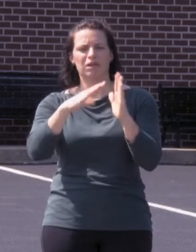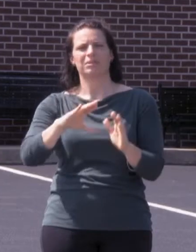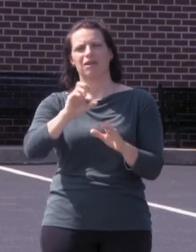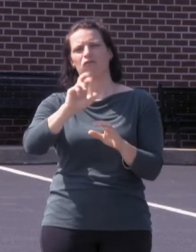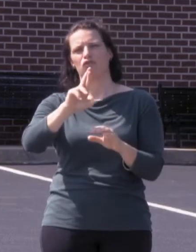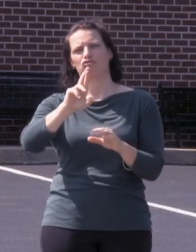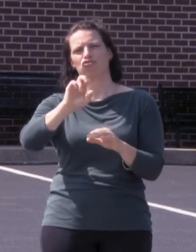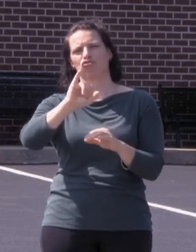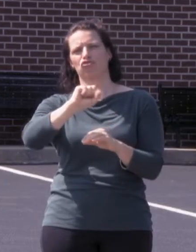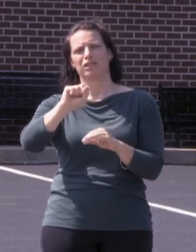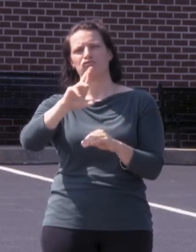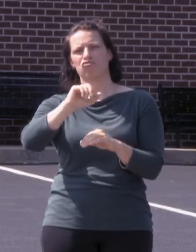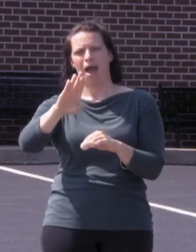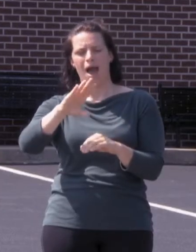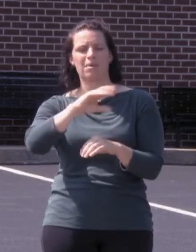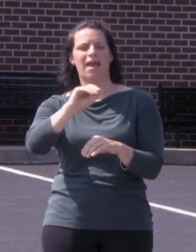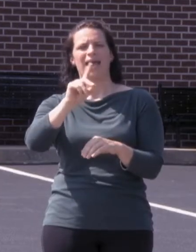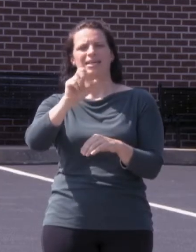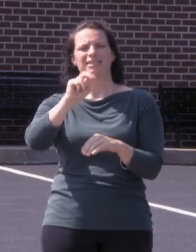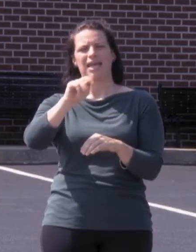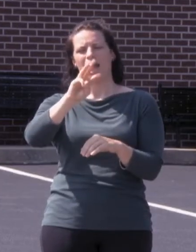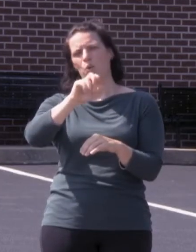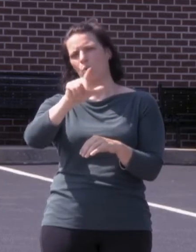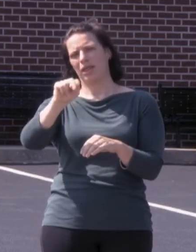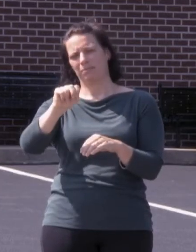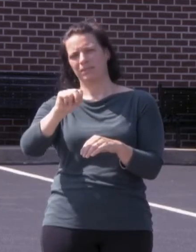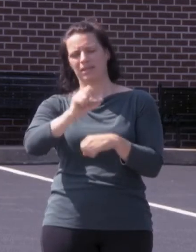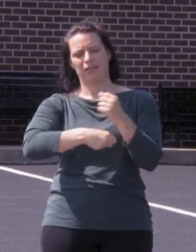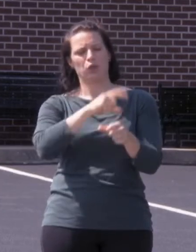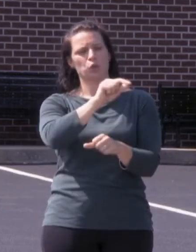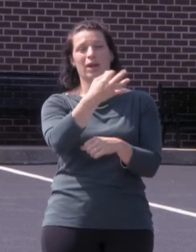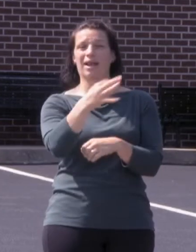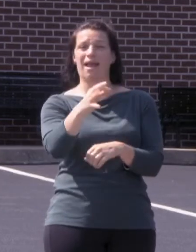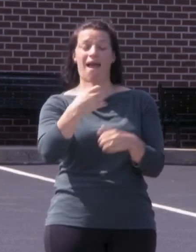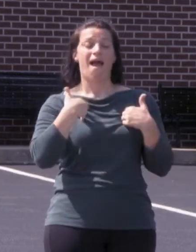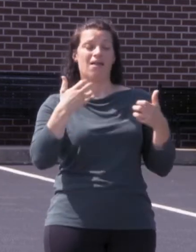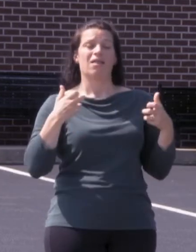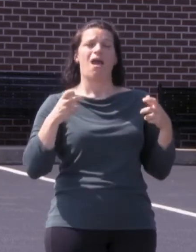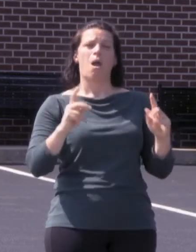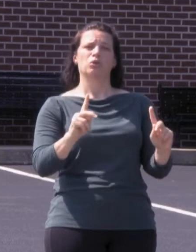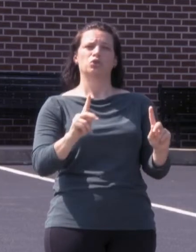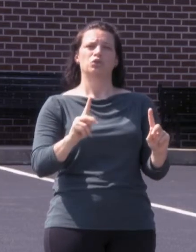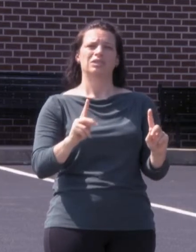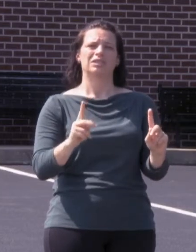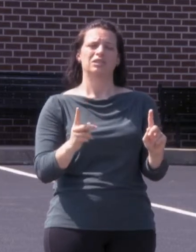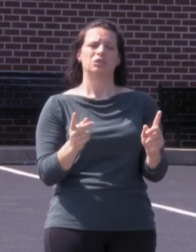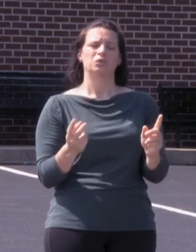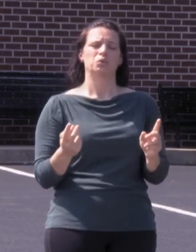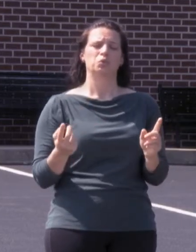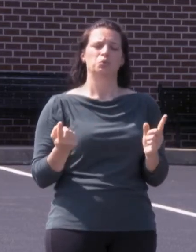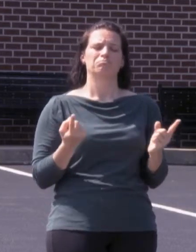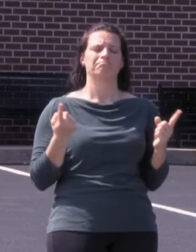and Representative Dan Williams. In 2019, I had the opportunity to stand next to Michelle